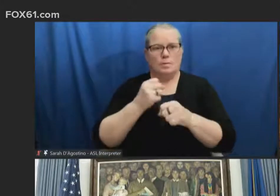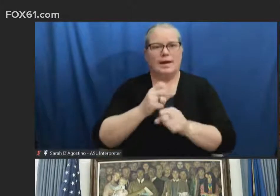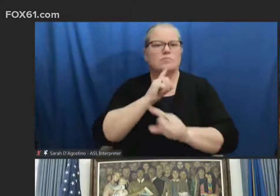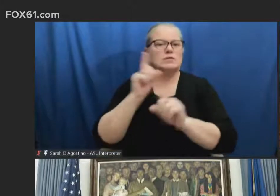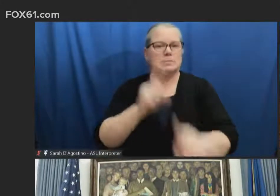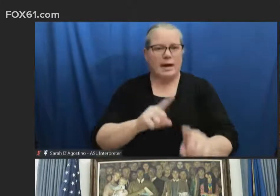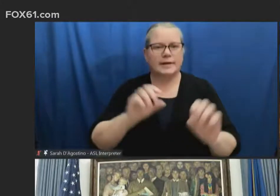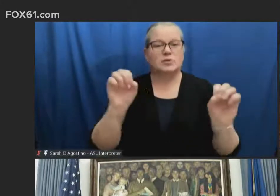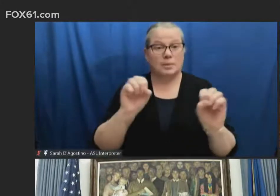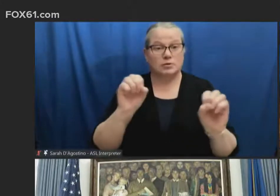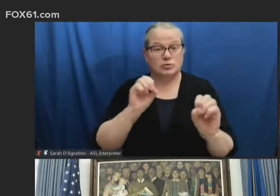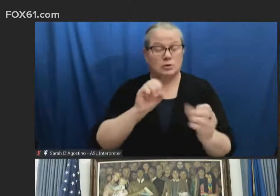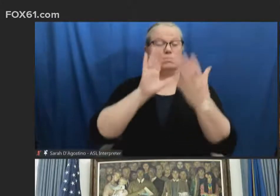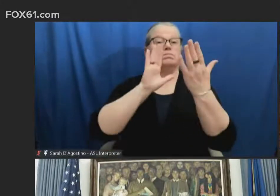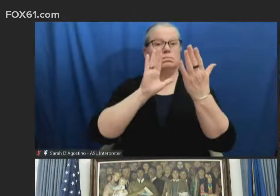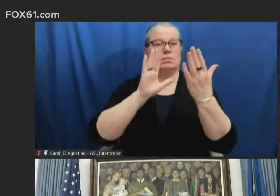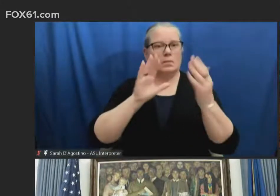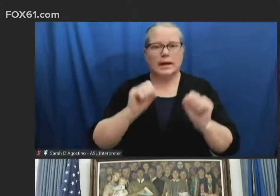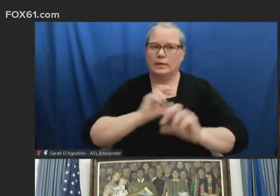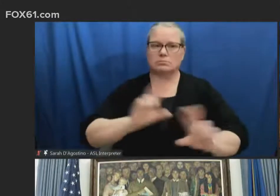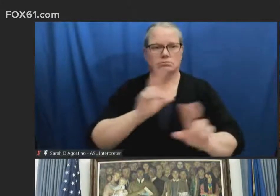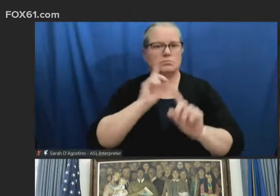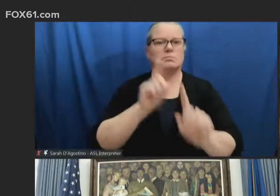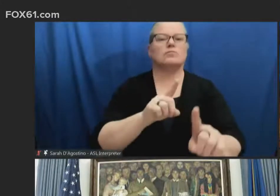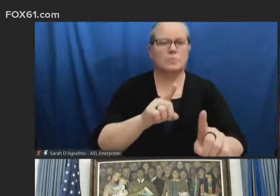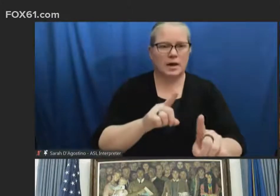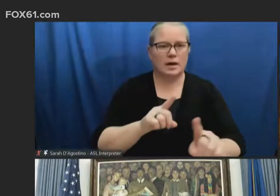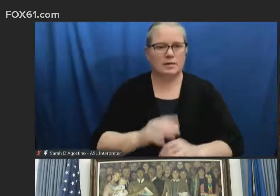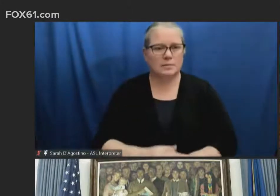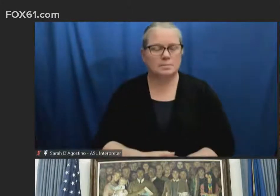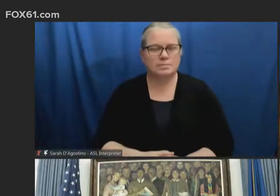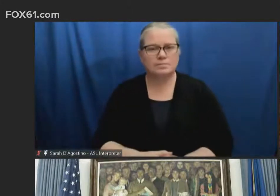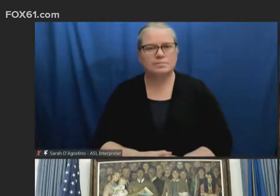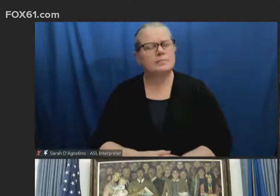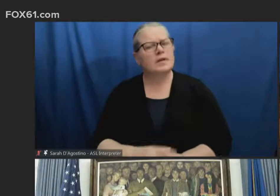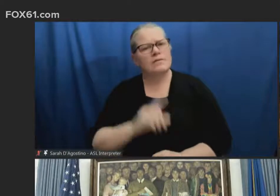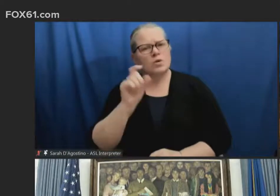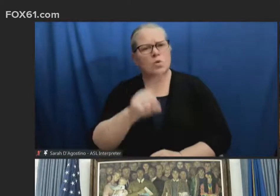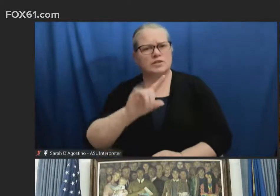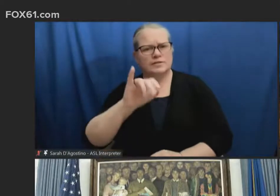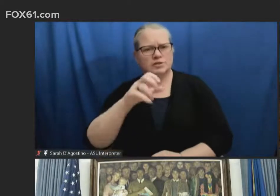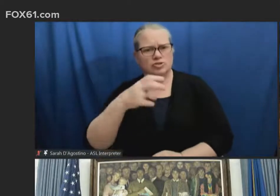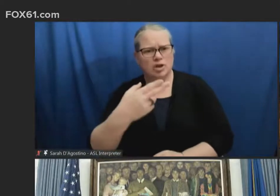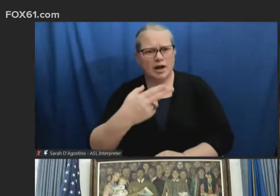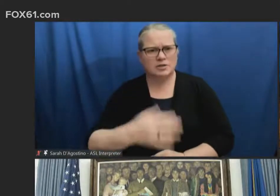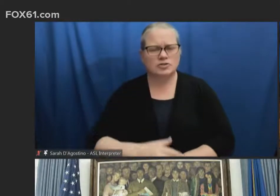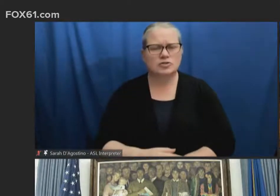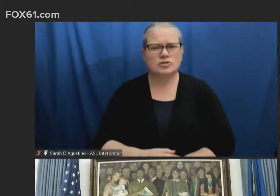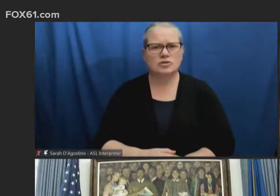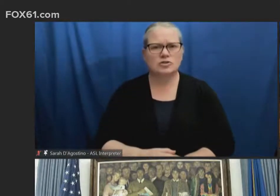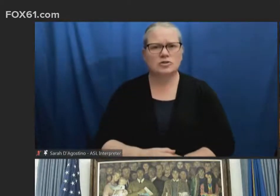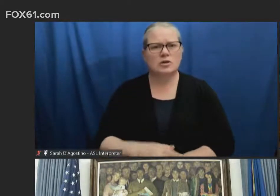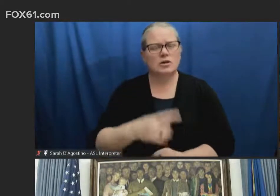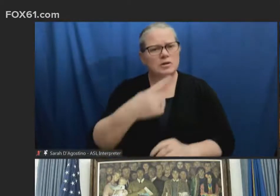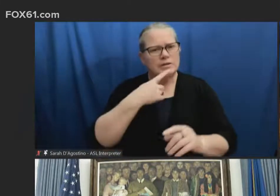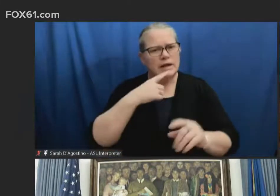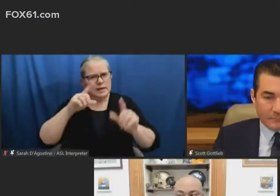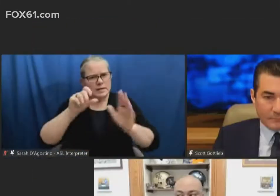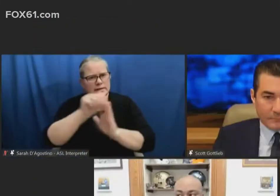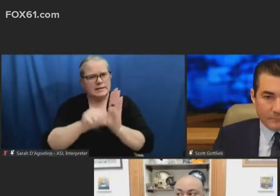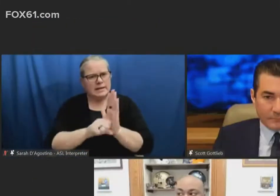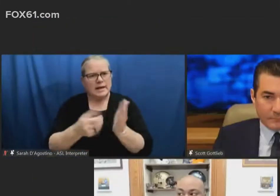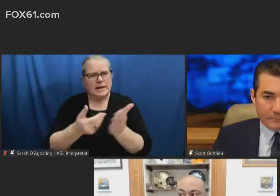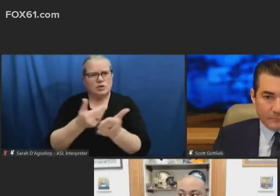I just had a quick question for Josh too. Josh, you had said earlier that the state had paired with some new testing partner to